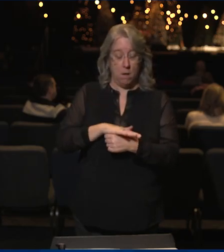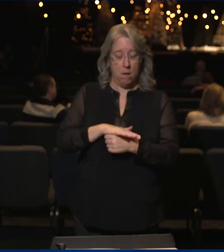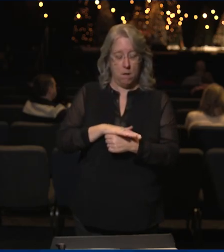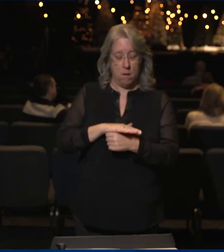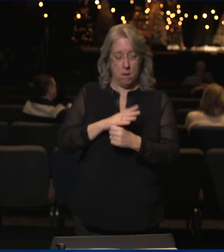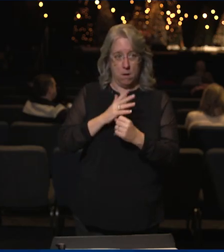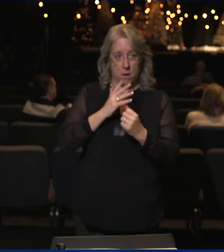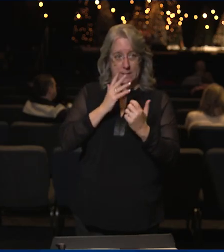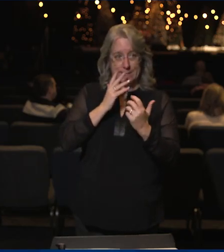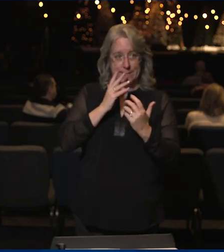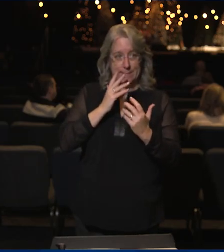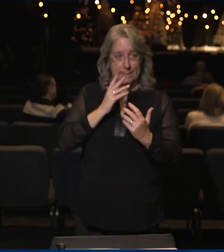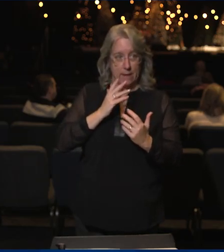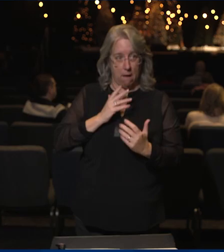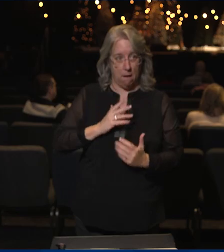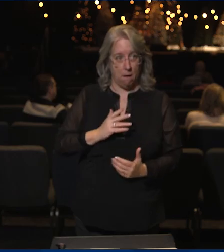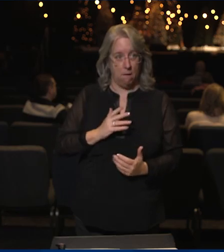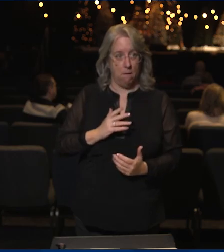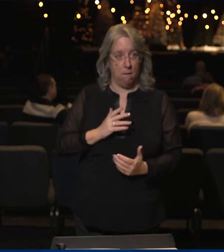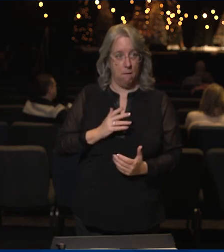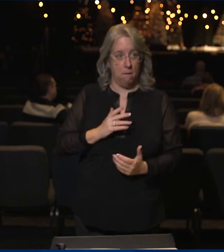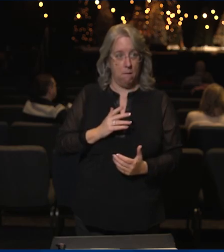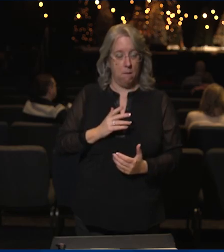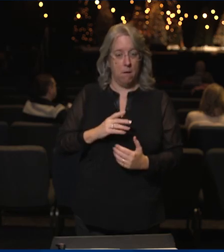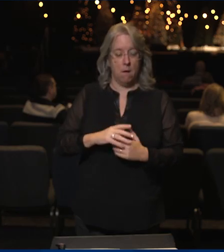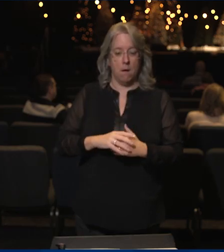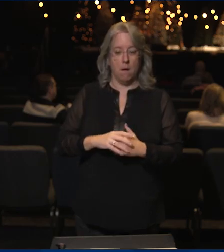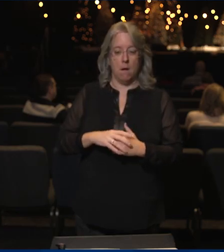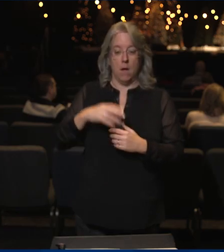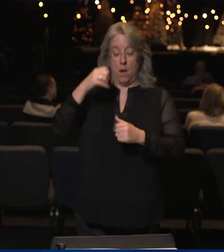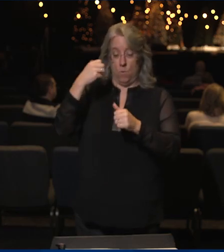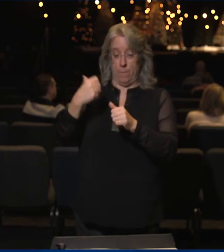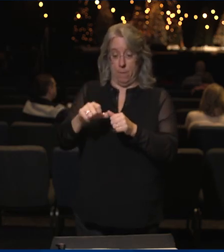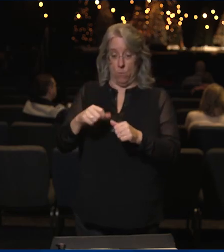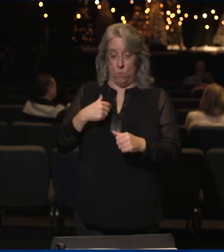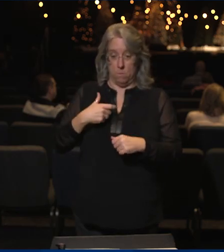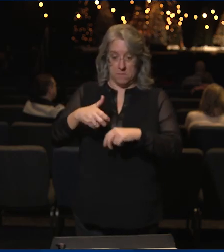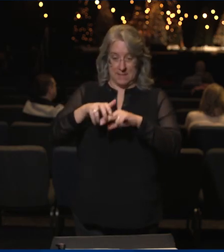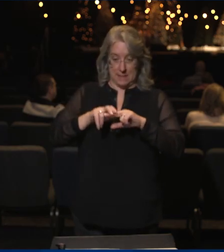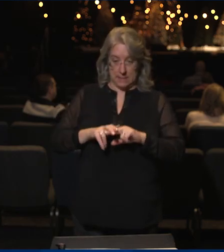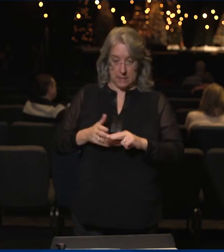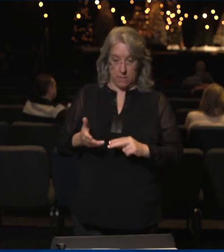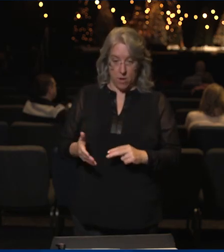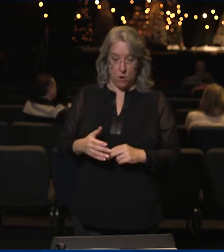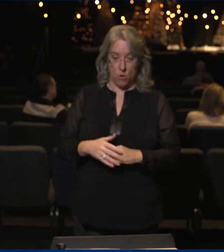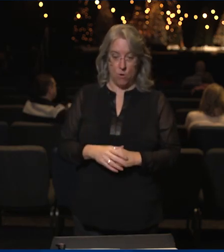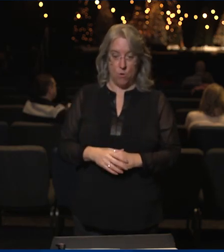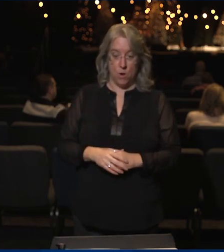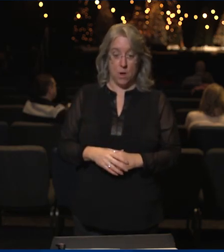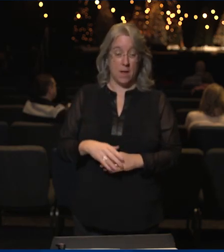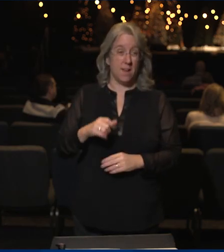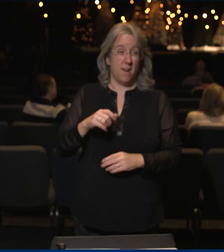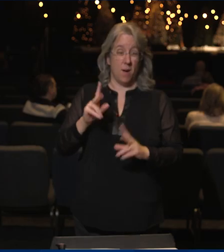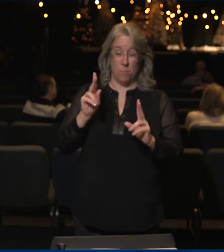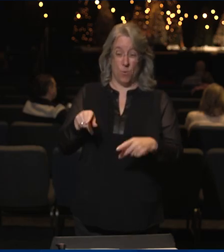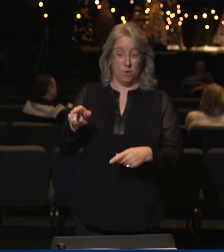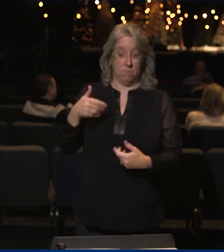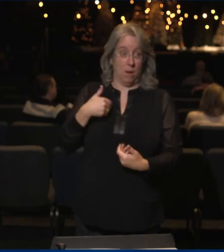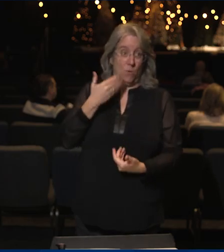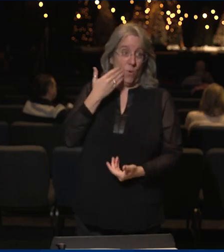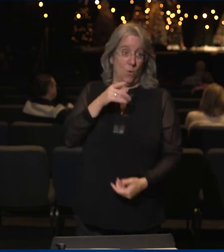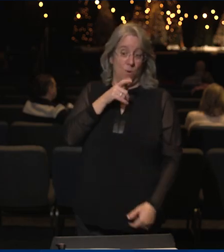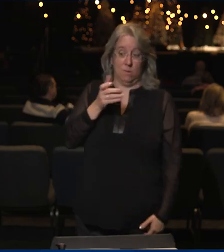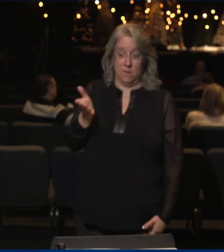I remember also sitting there in a stranger's living room